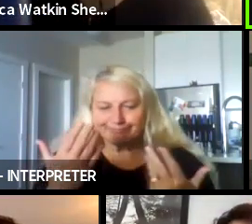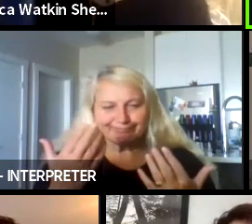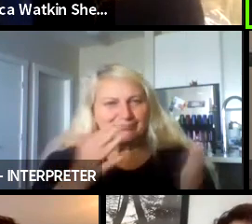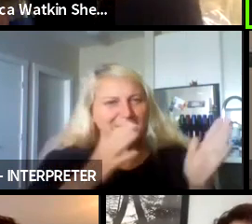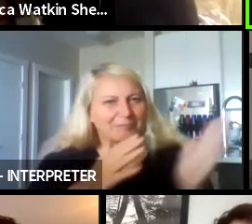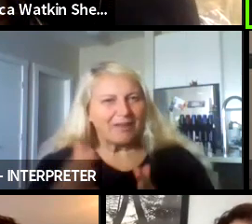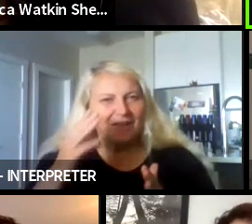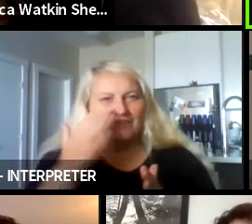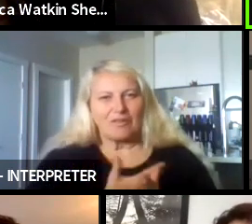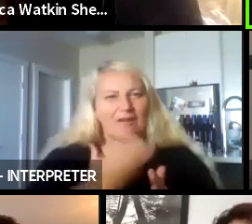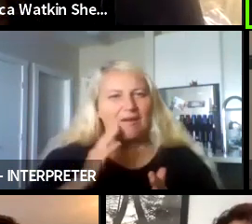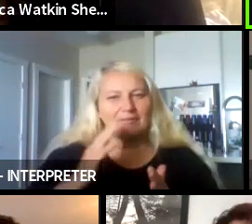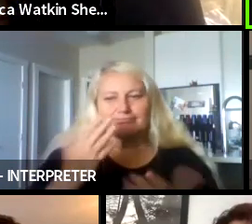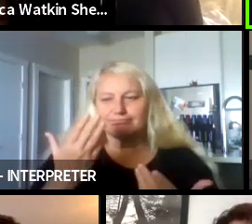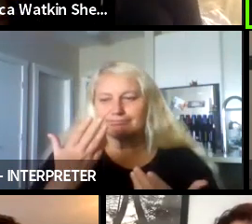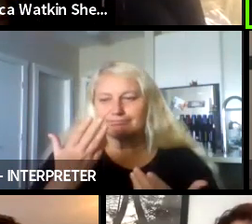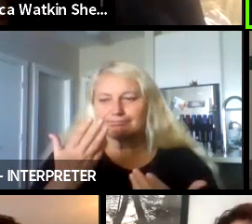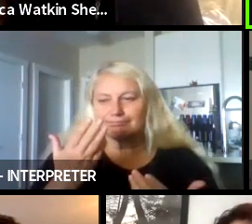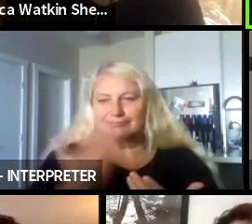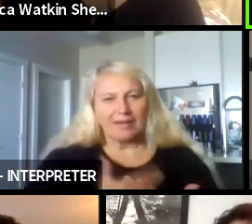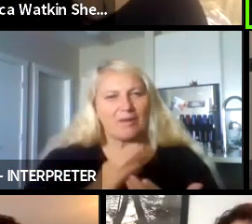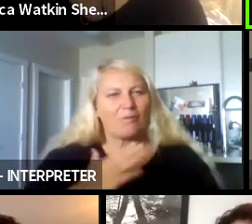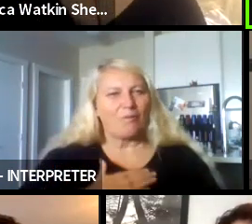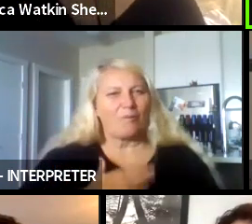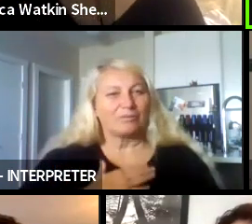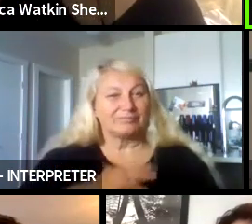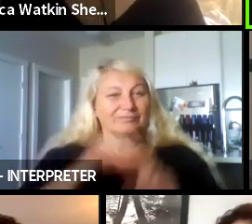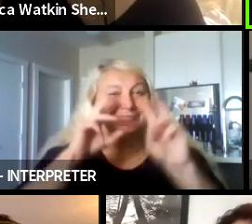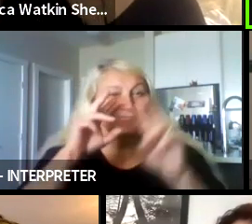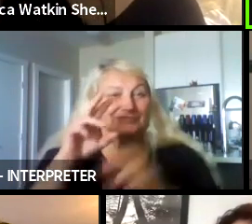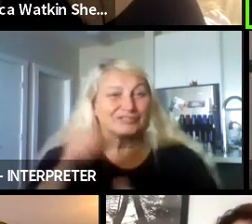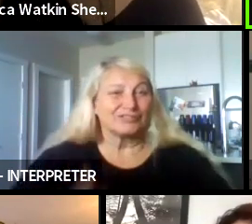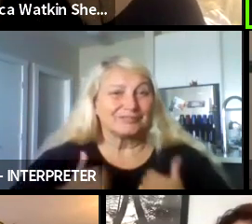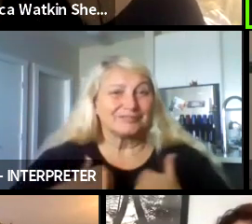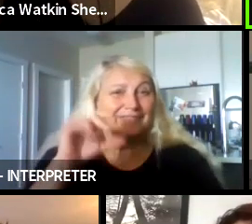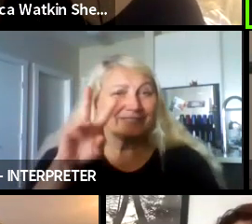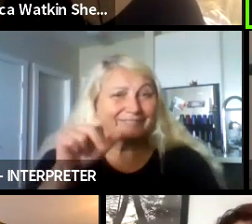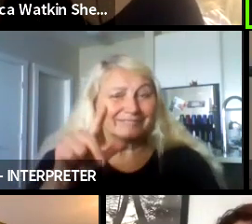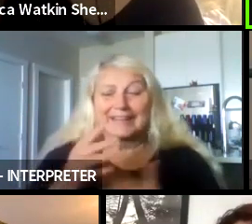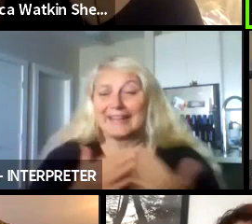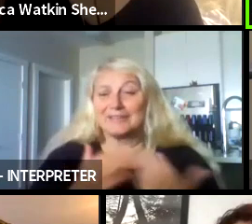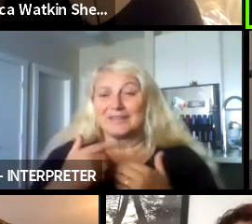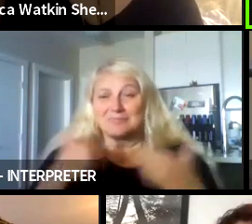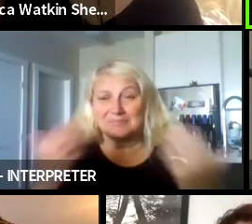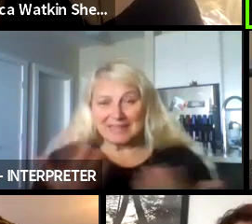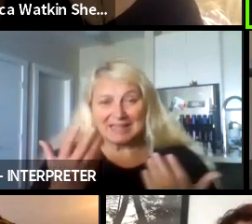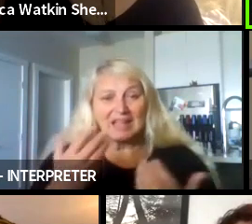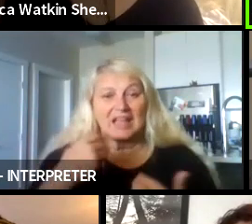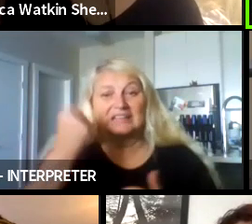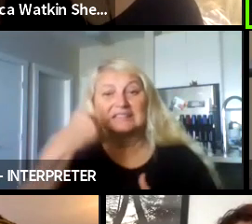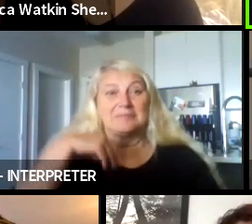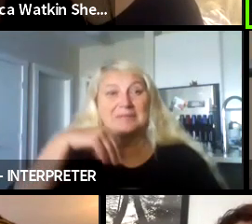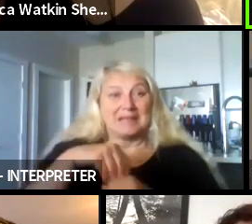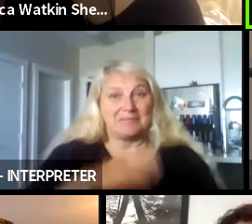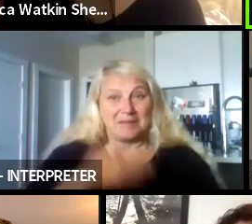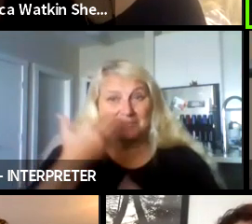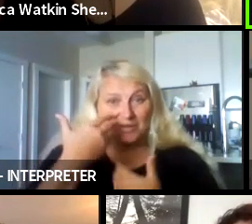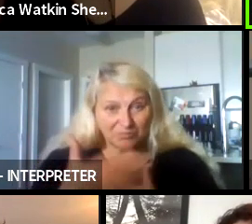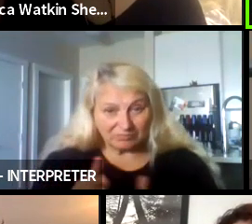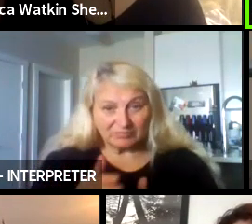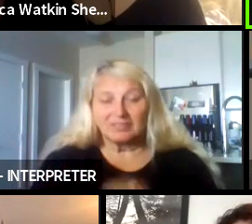most days. So, yeah, I'm here. I'm in my bedroom. You might hear my less